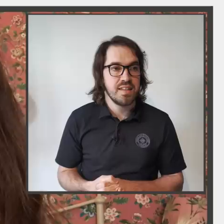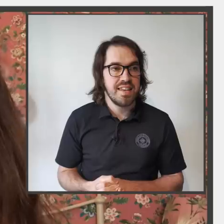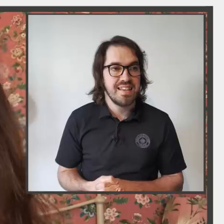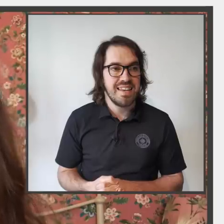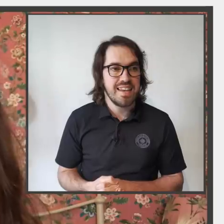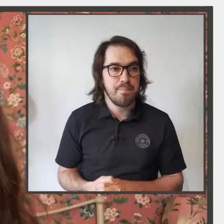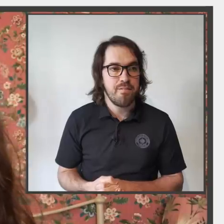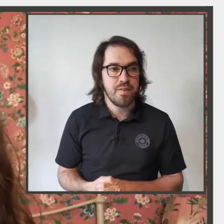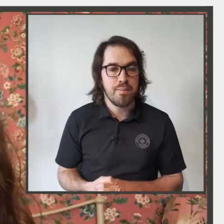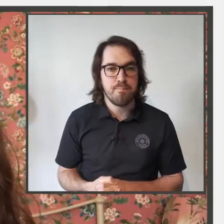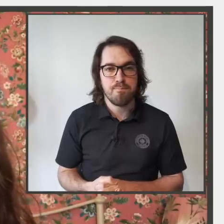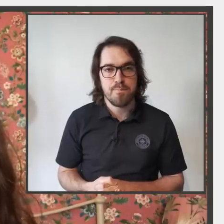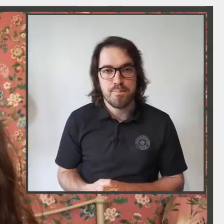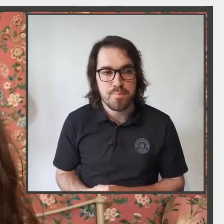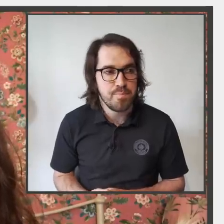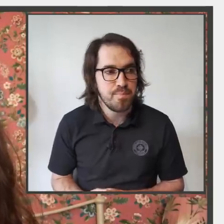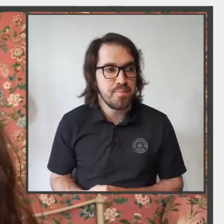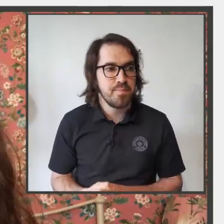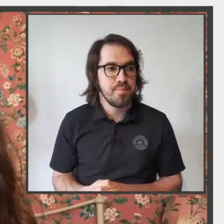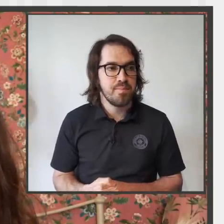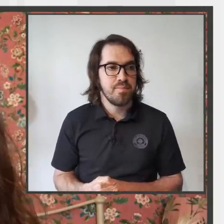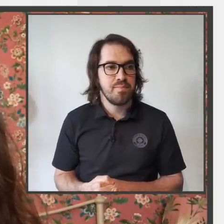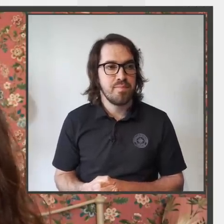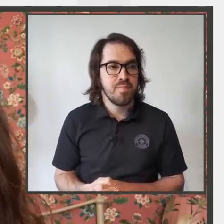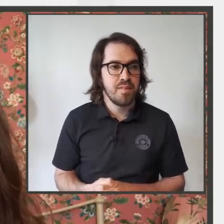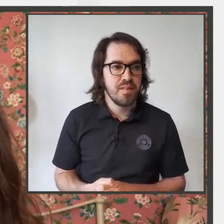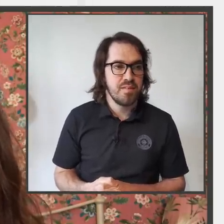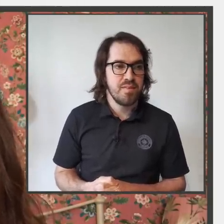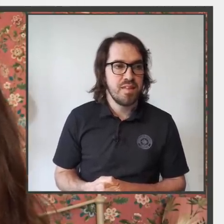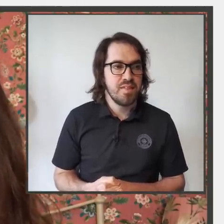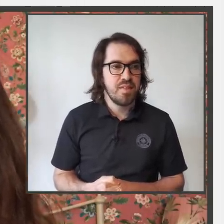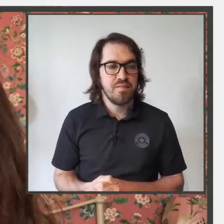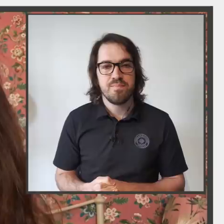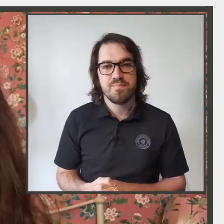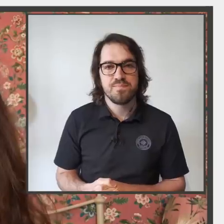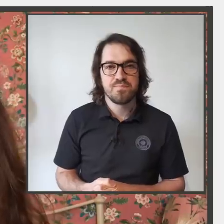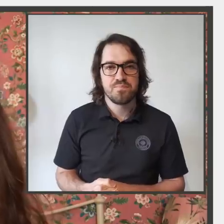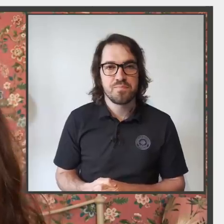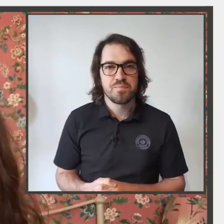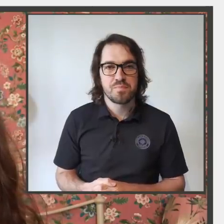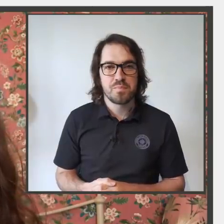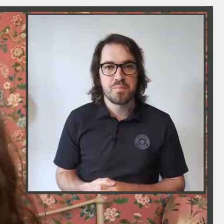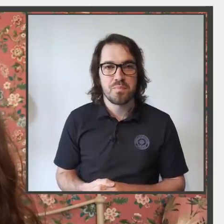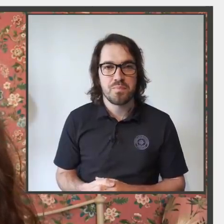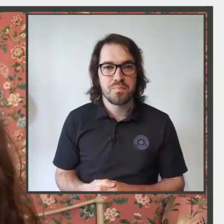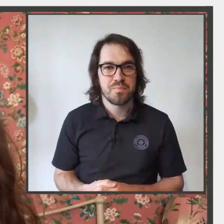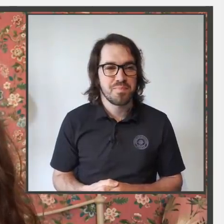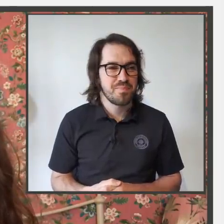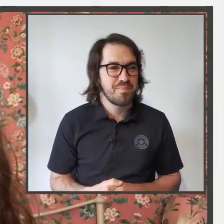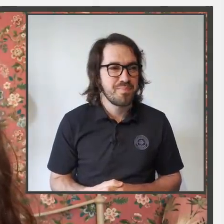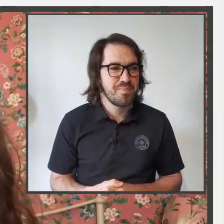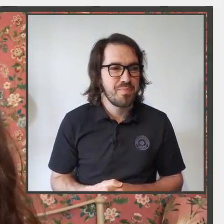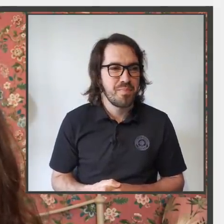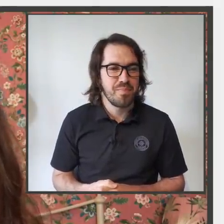when something is in a very bad condition or to describe a very serious problem. So in this case, we're